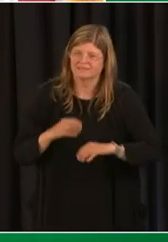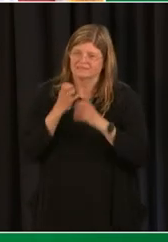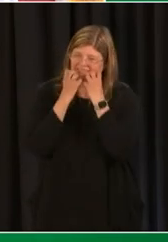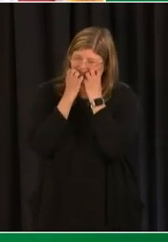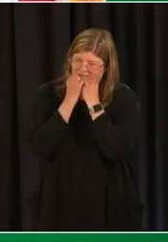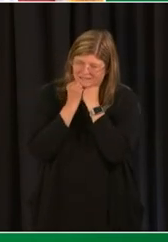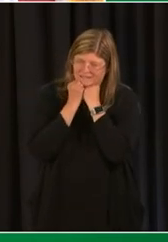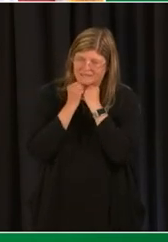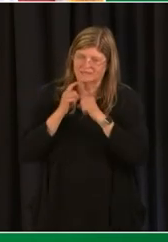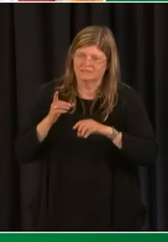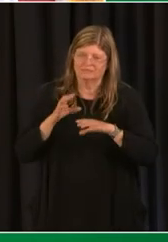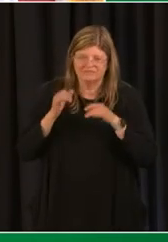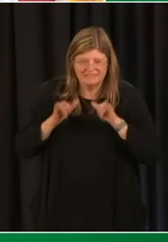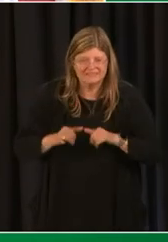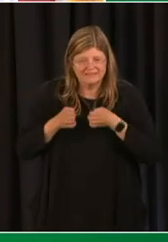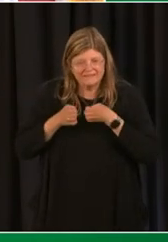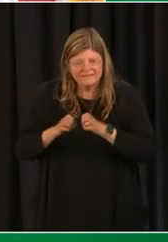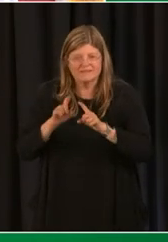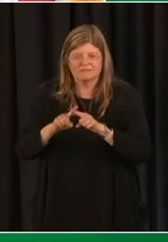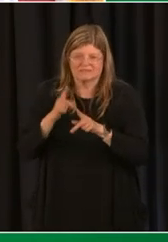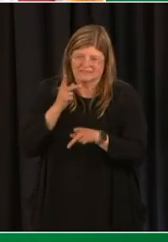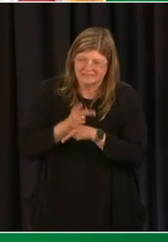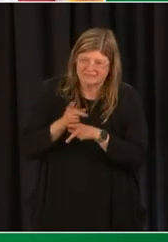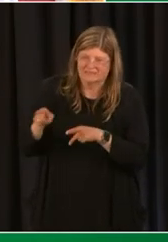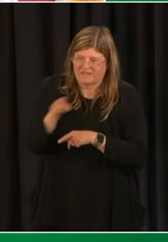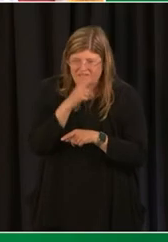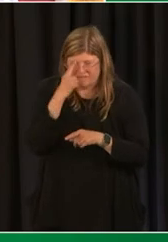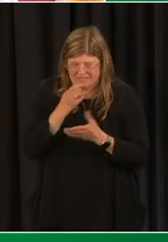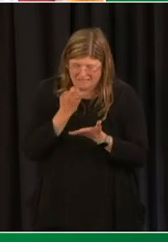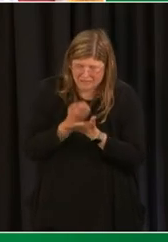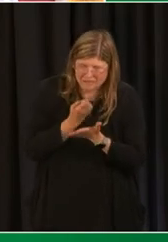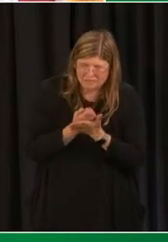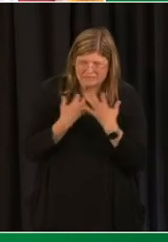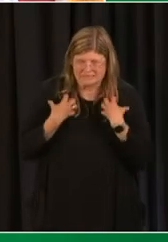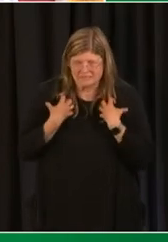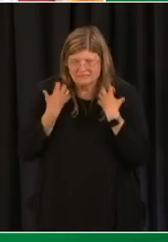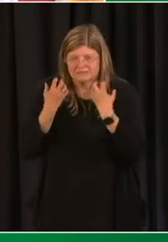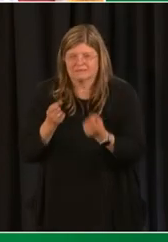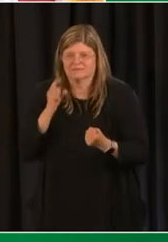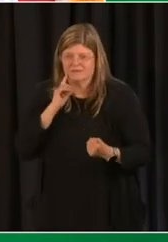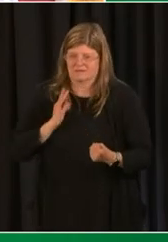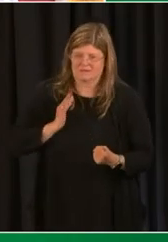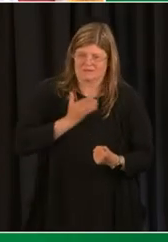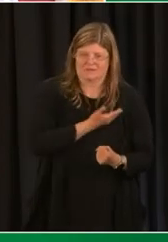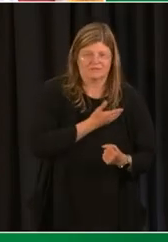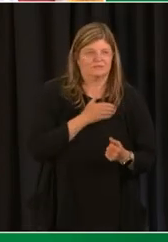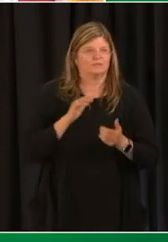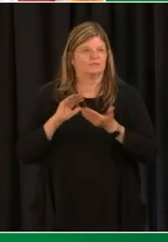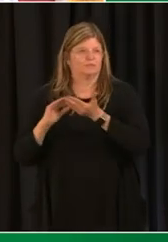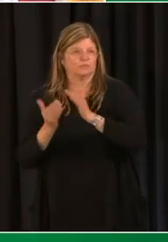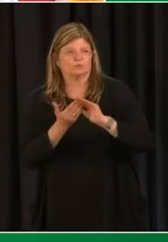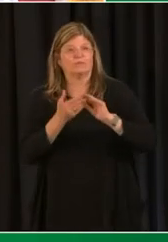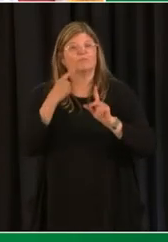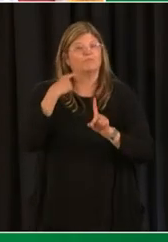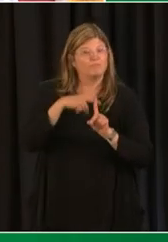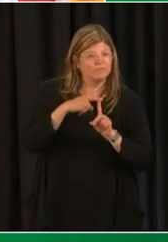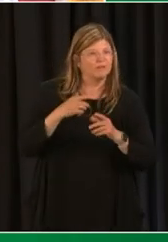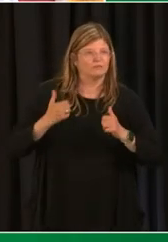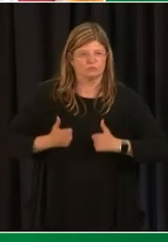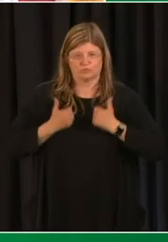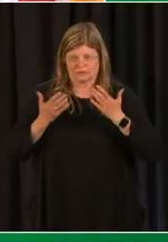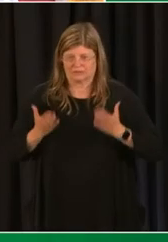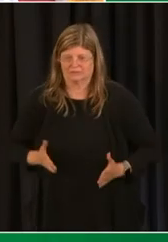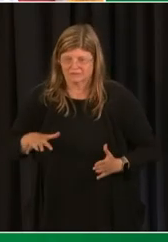very intentional about ensuring the economic recovery of our city and also the residents living in our city as well. So I'll end on that